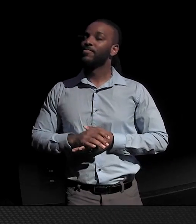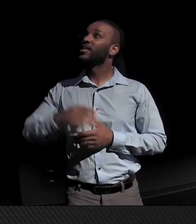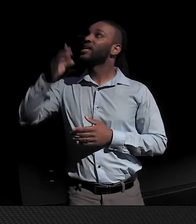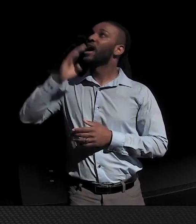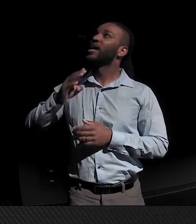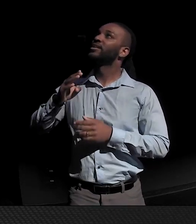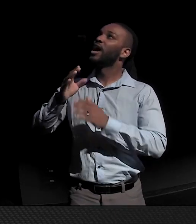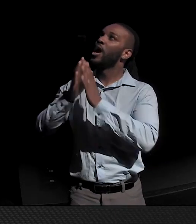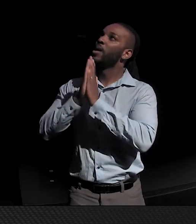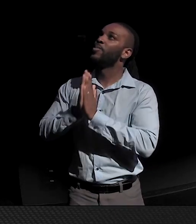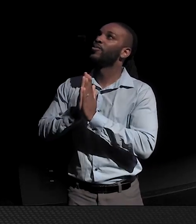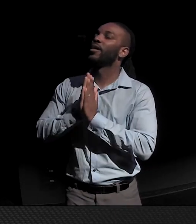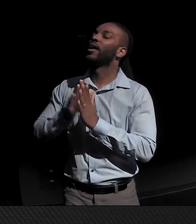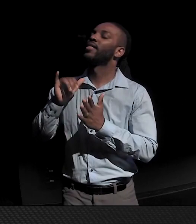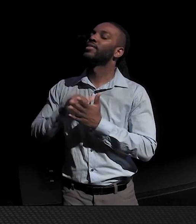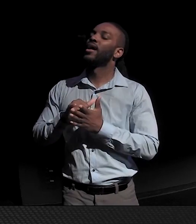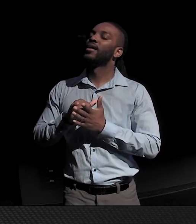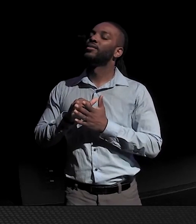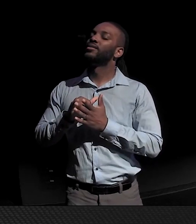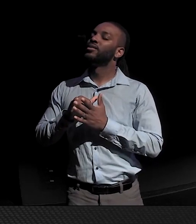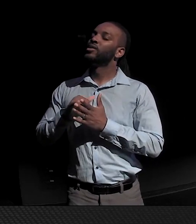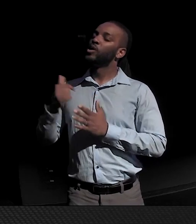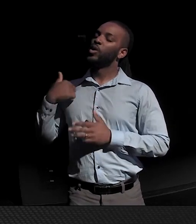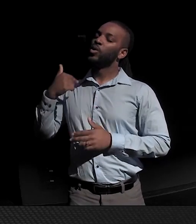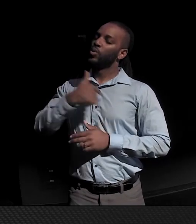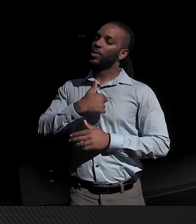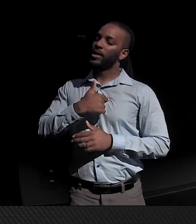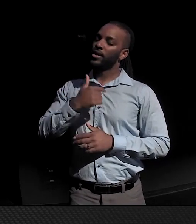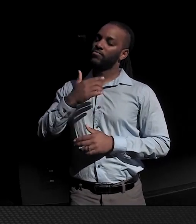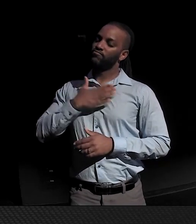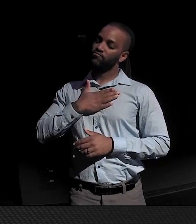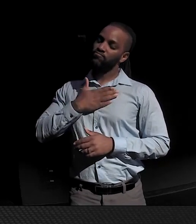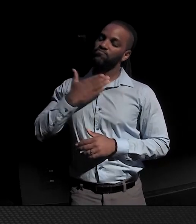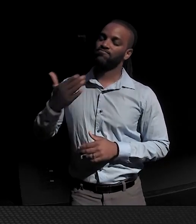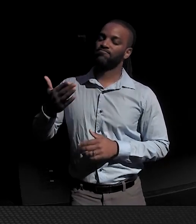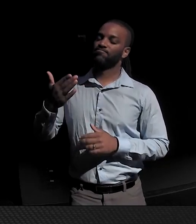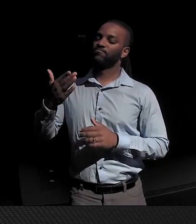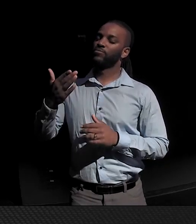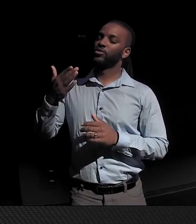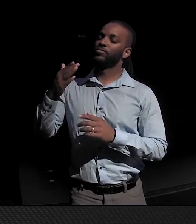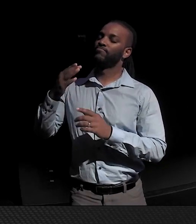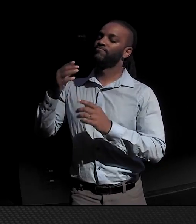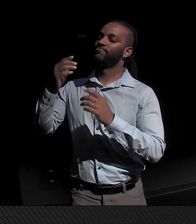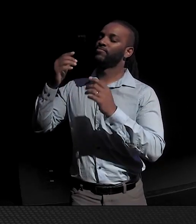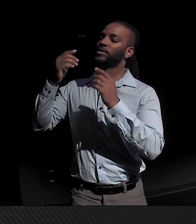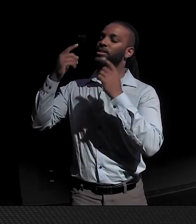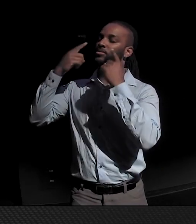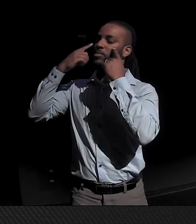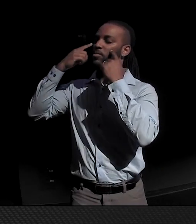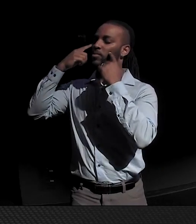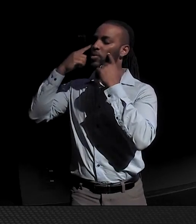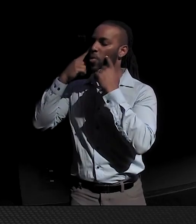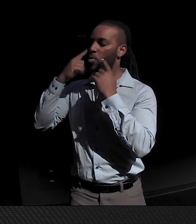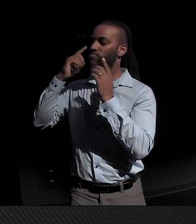God, I pray that we will be able to behold your beauty.